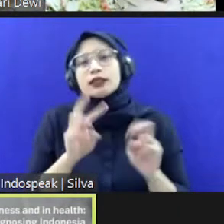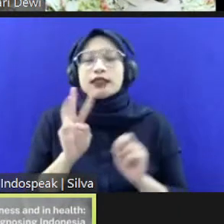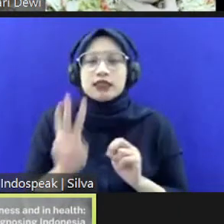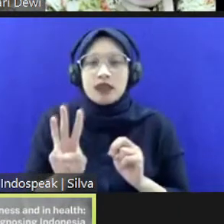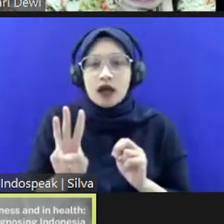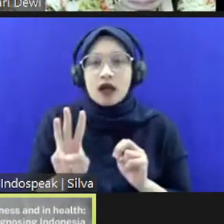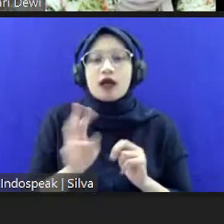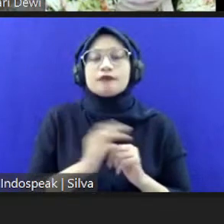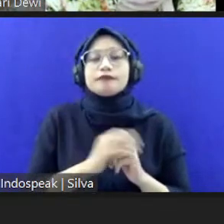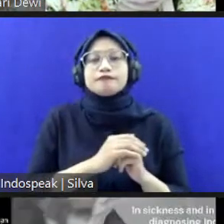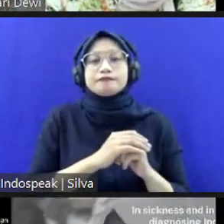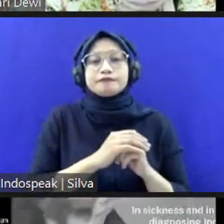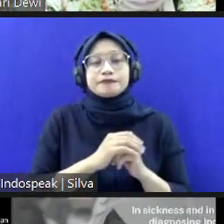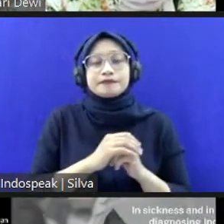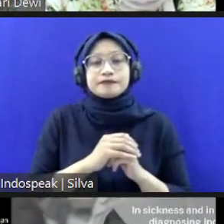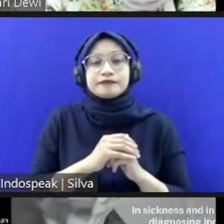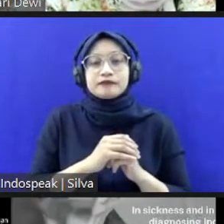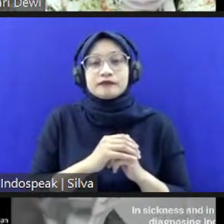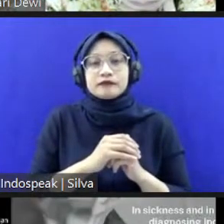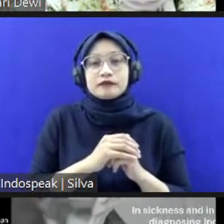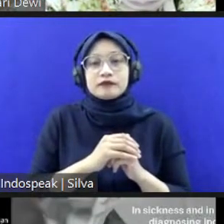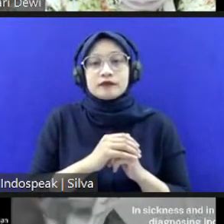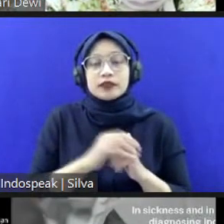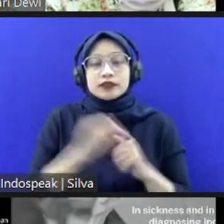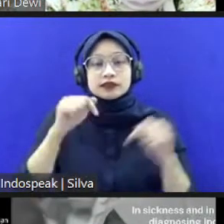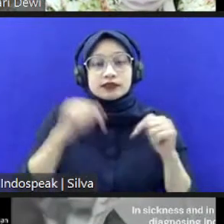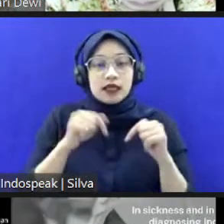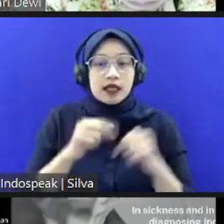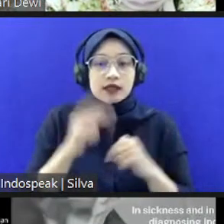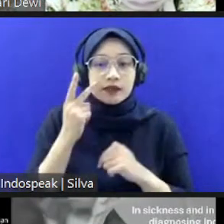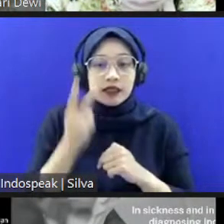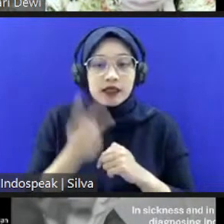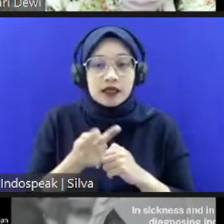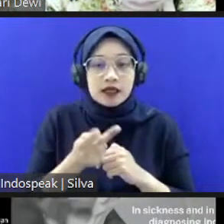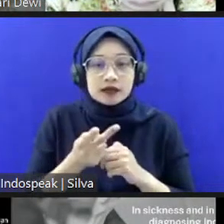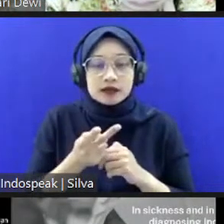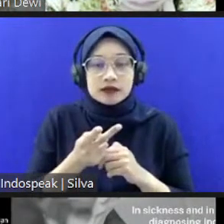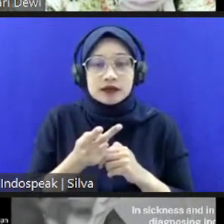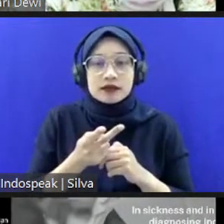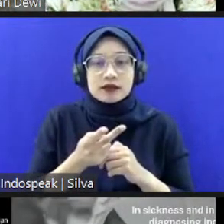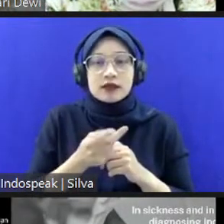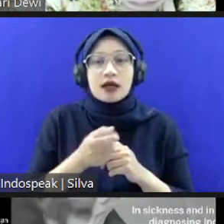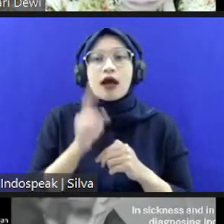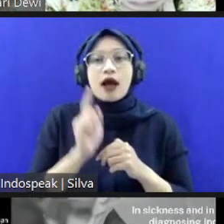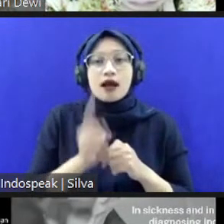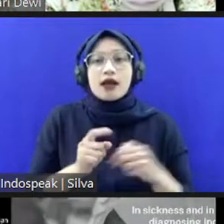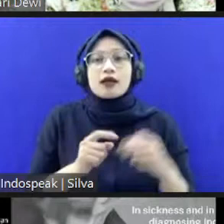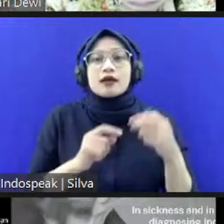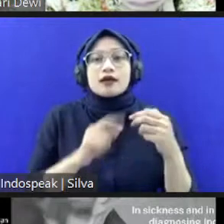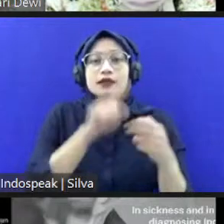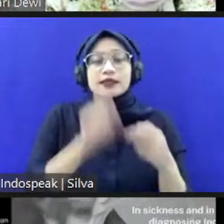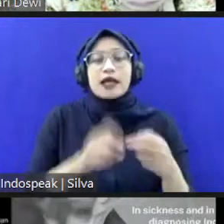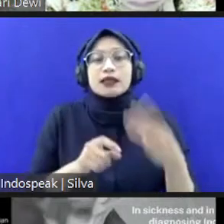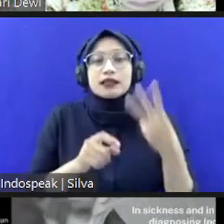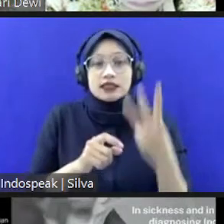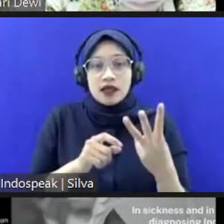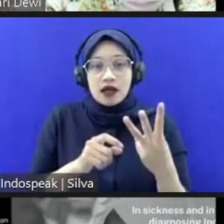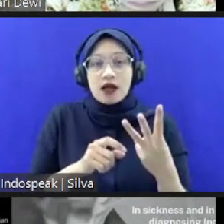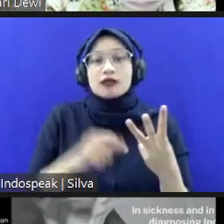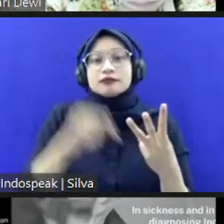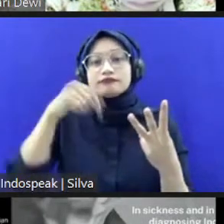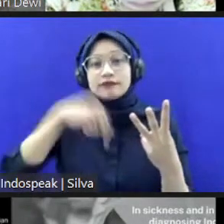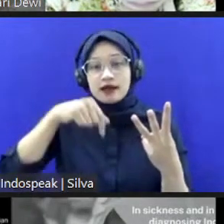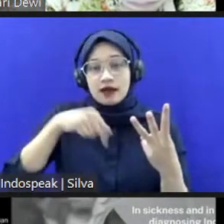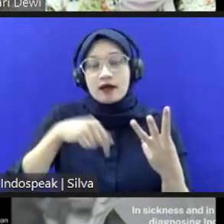round. And I can see I have 3 questions already here.